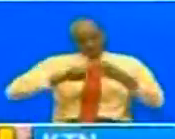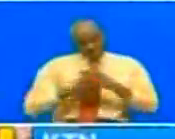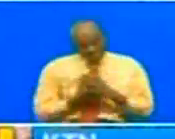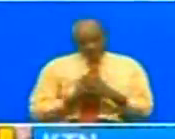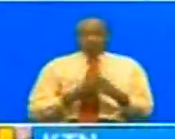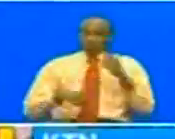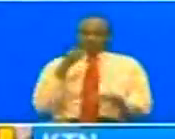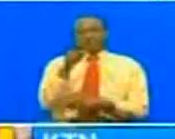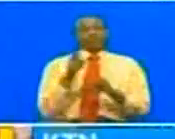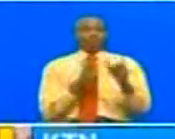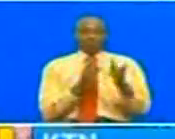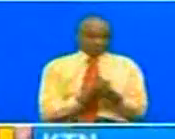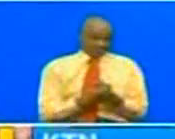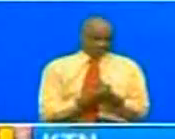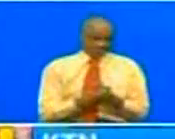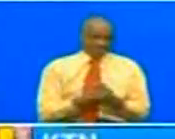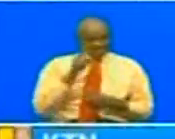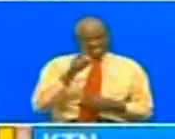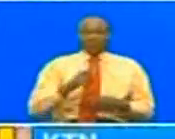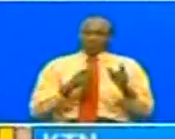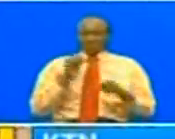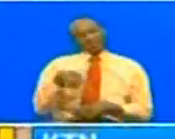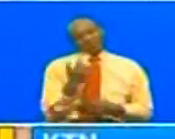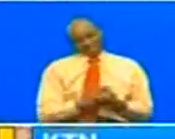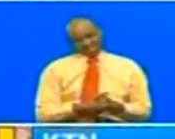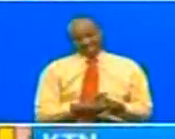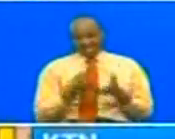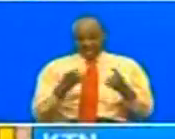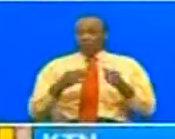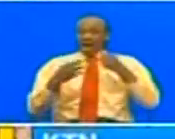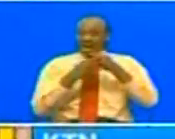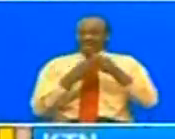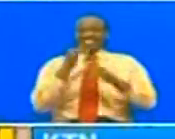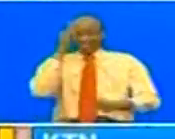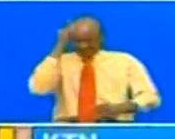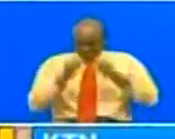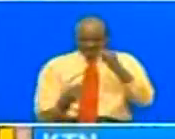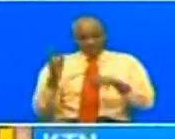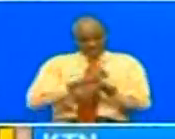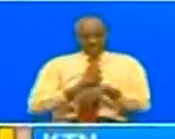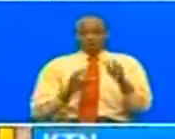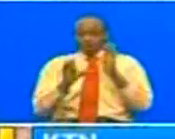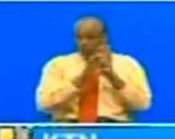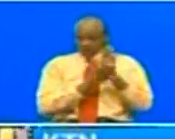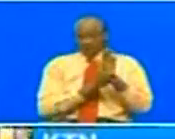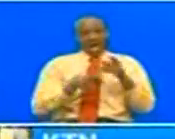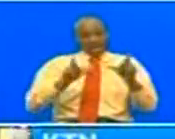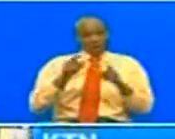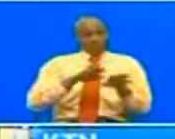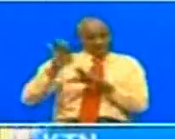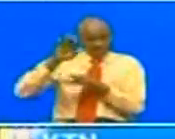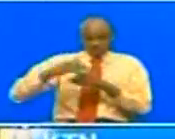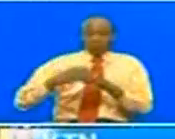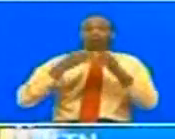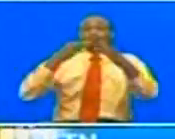this war. And this war must be won. Despite the August deadline fast approaching, the Constitution has allowed Parliament to extend it by